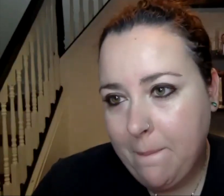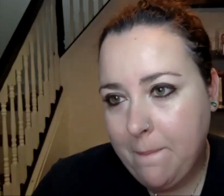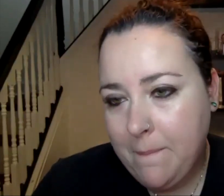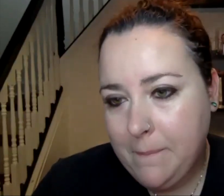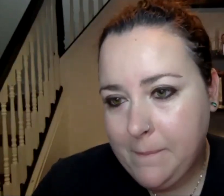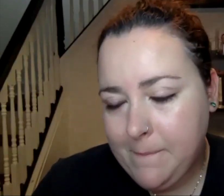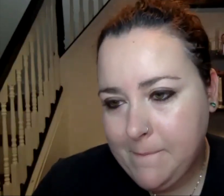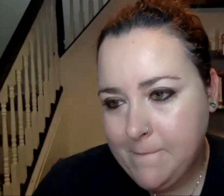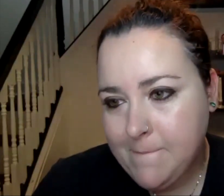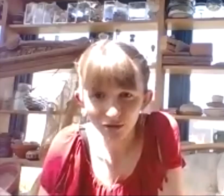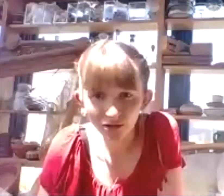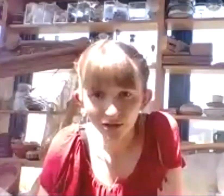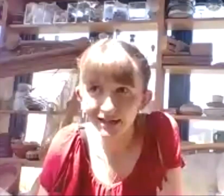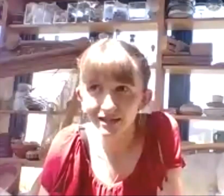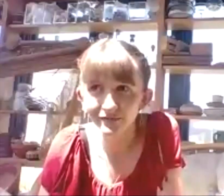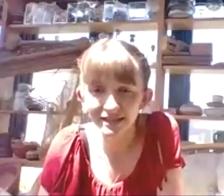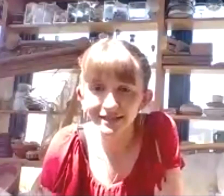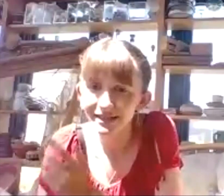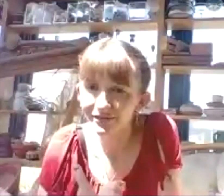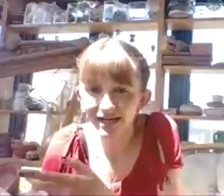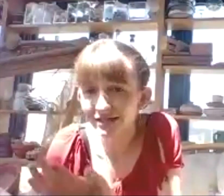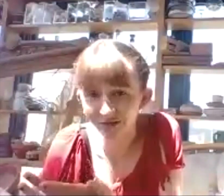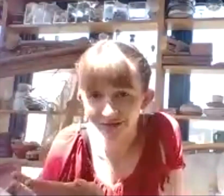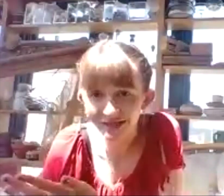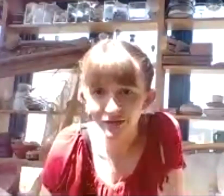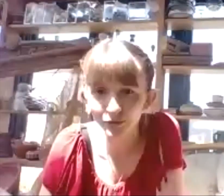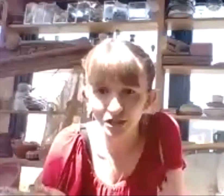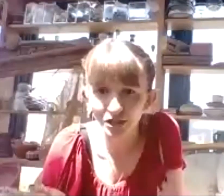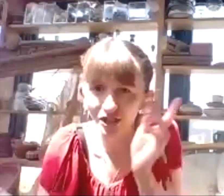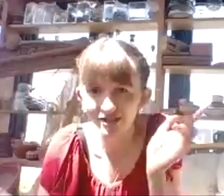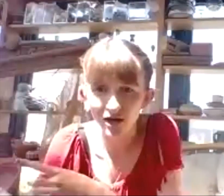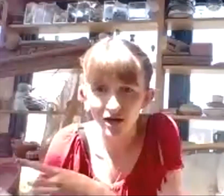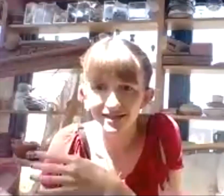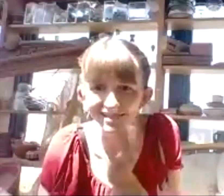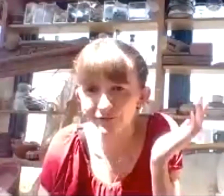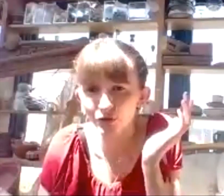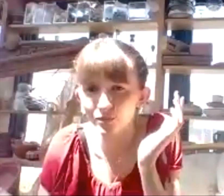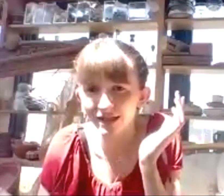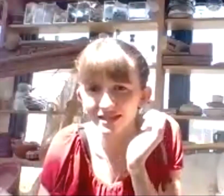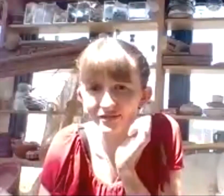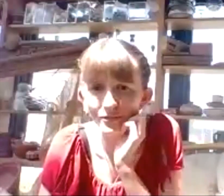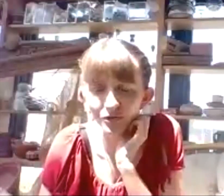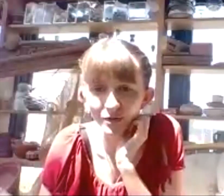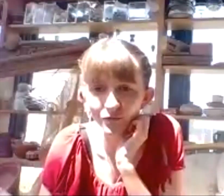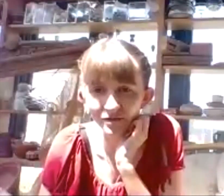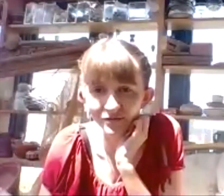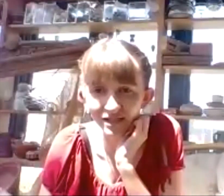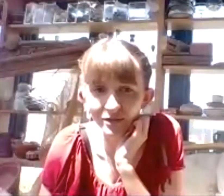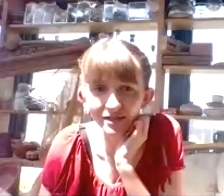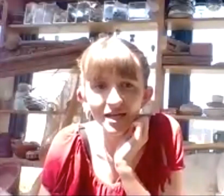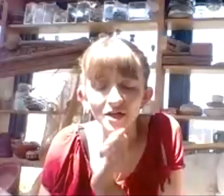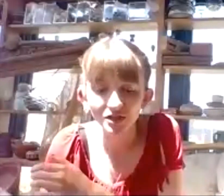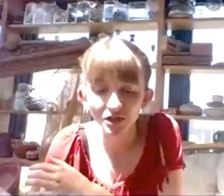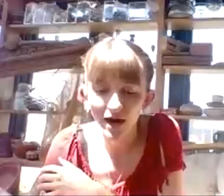So when I was still in high school, I live in Livingston, which is just across. It's a few minutes from Bozeman, where the museum